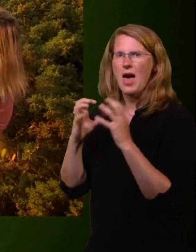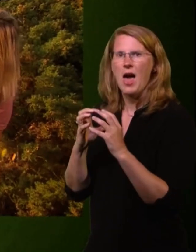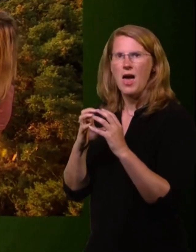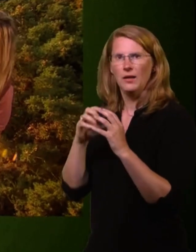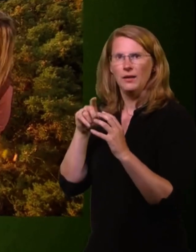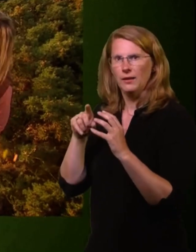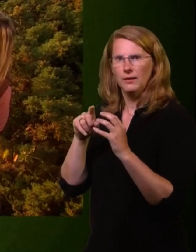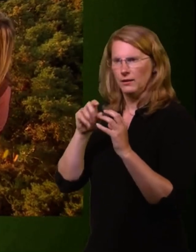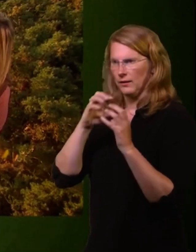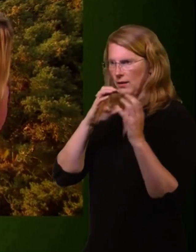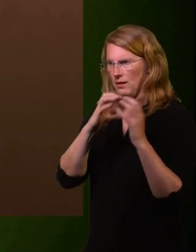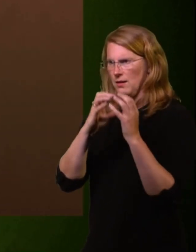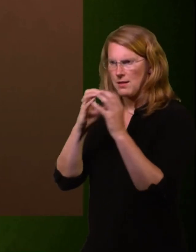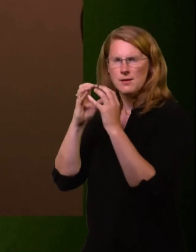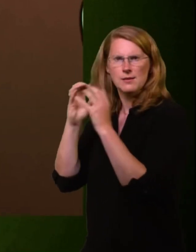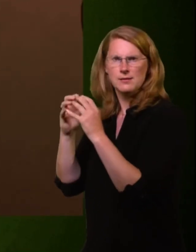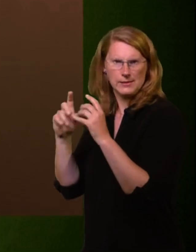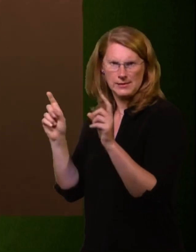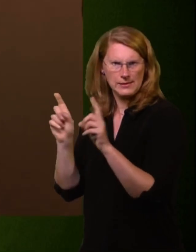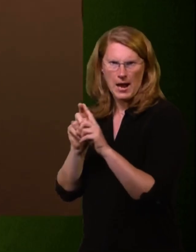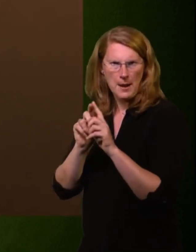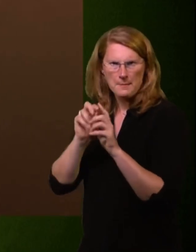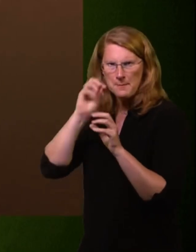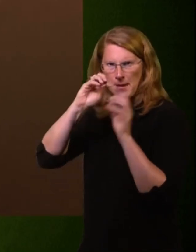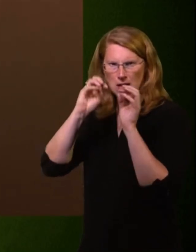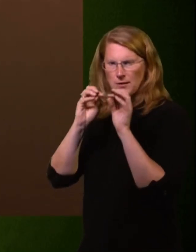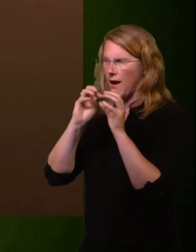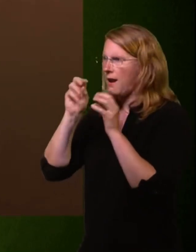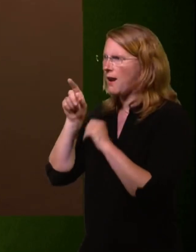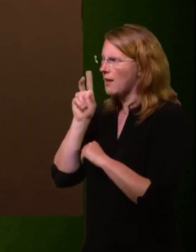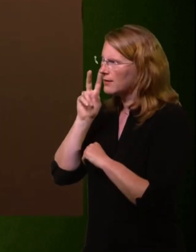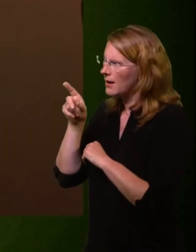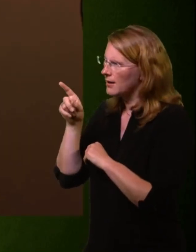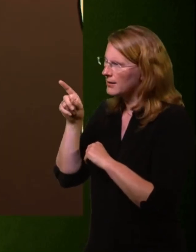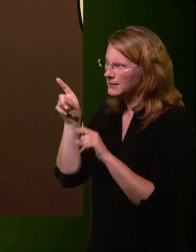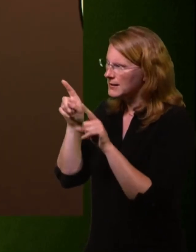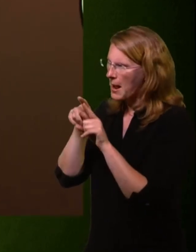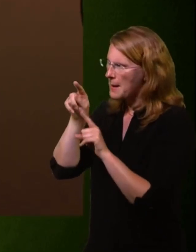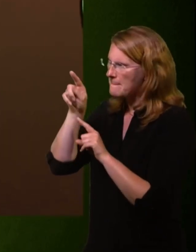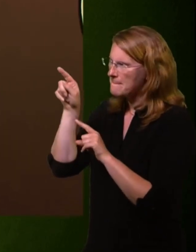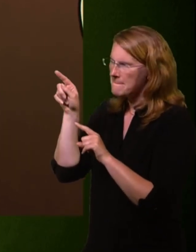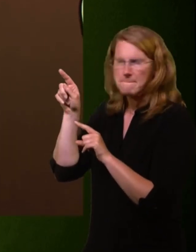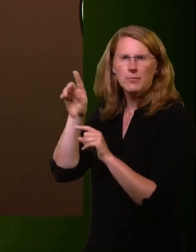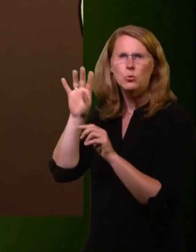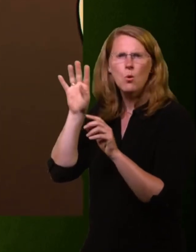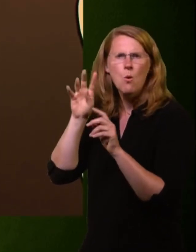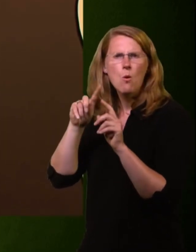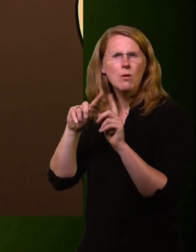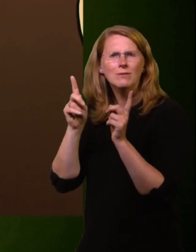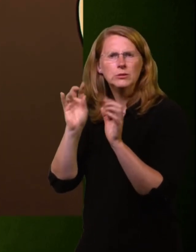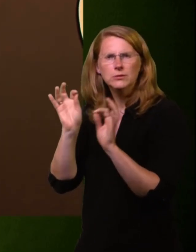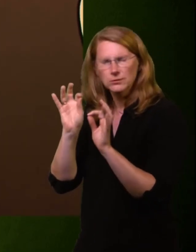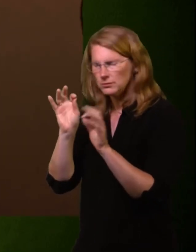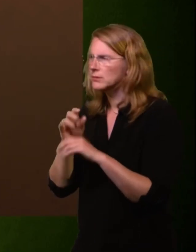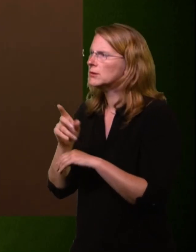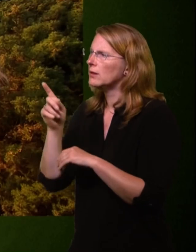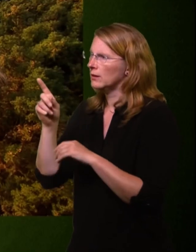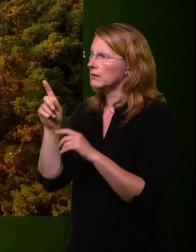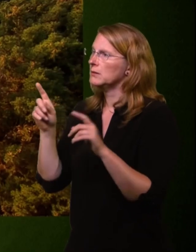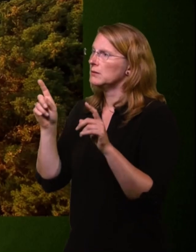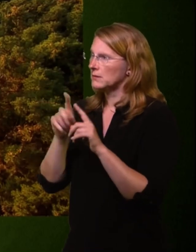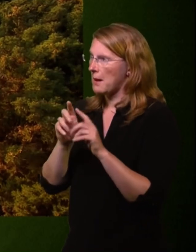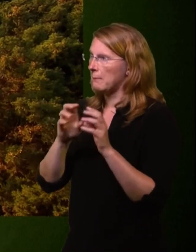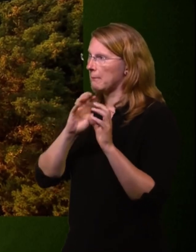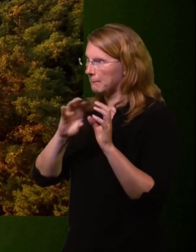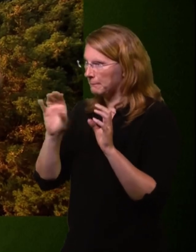the colour and shape of its own eggs, like this. Because once it can replicate them, if anything comes in that's slightly